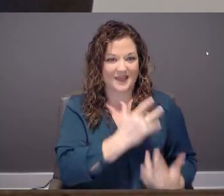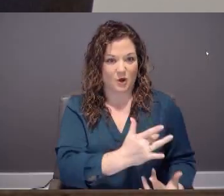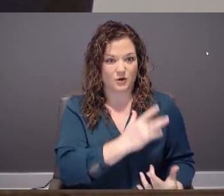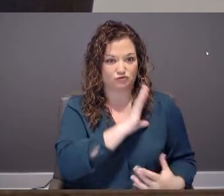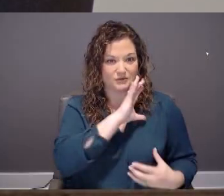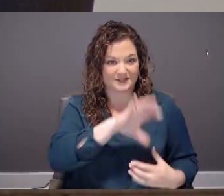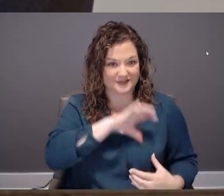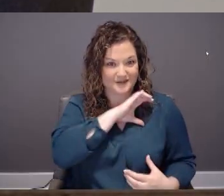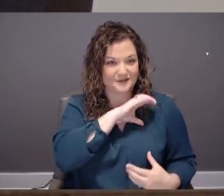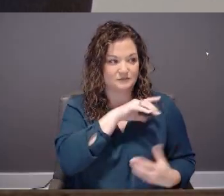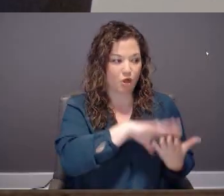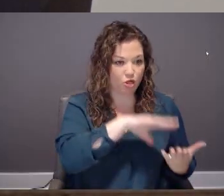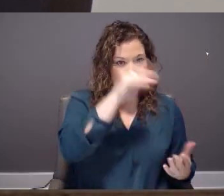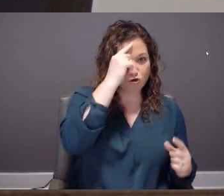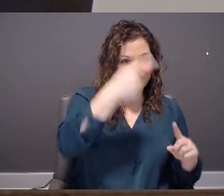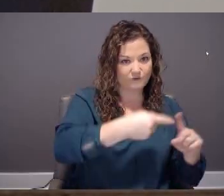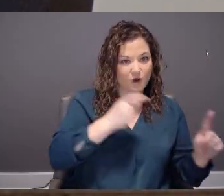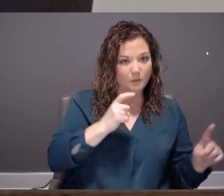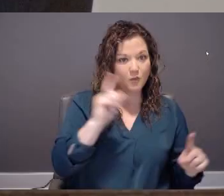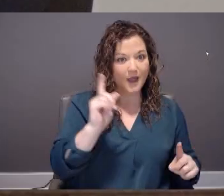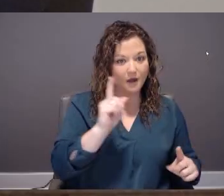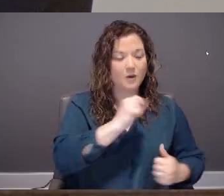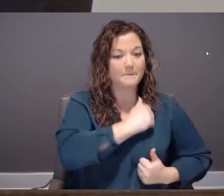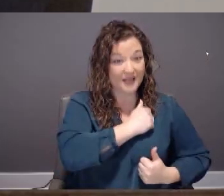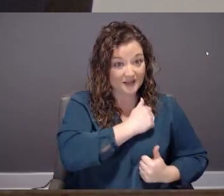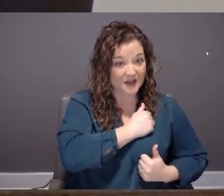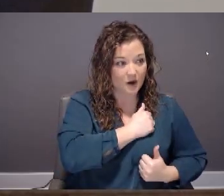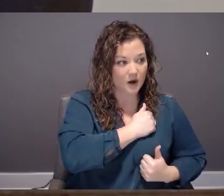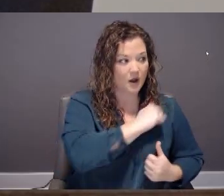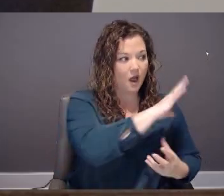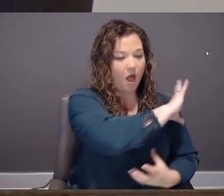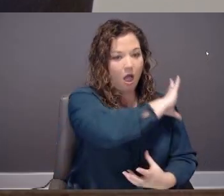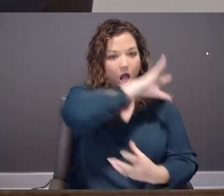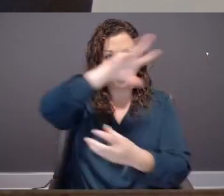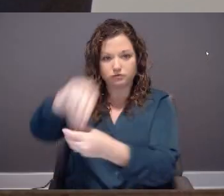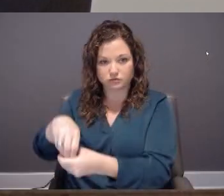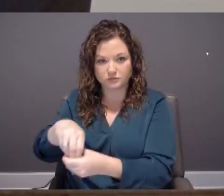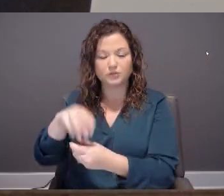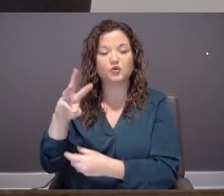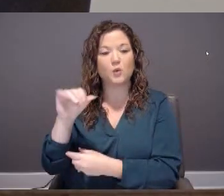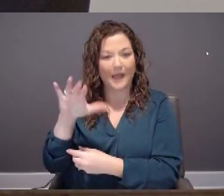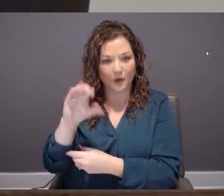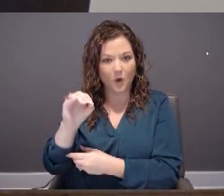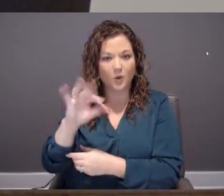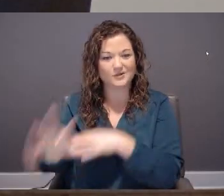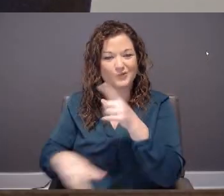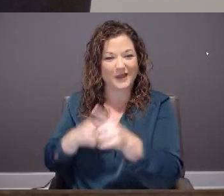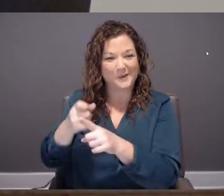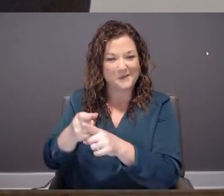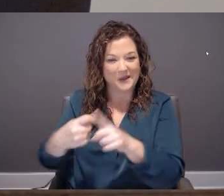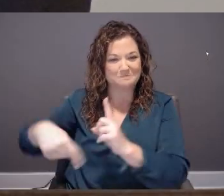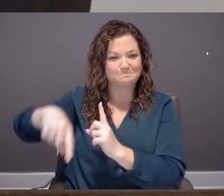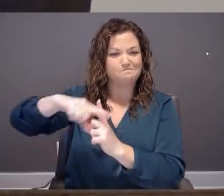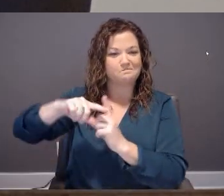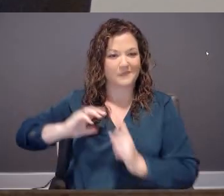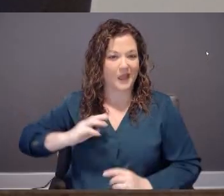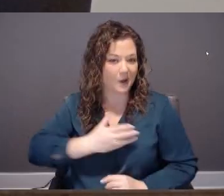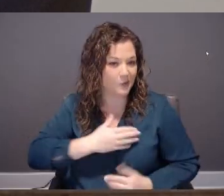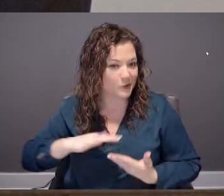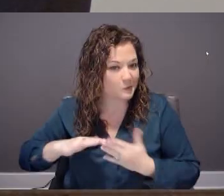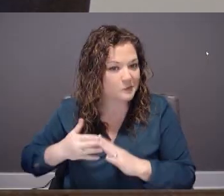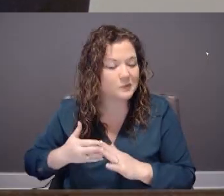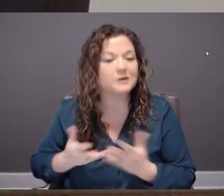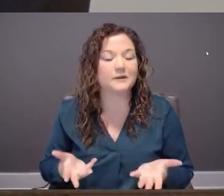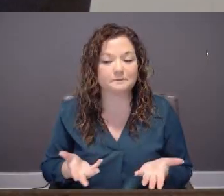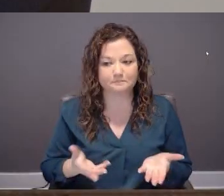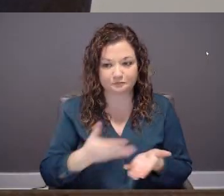in the military to Waco and impact our community with it. So real proud of each one of those 170 people.